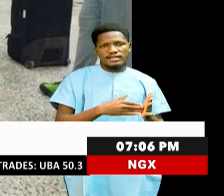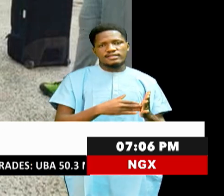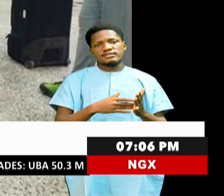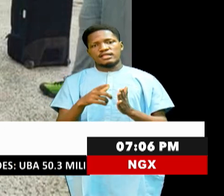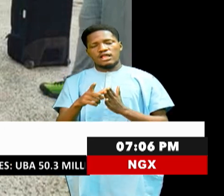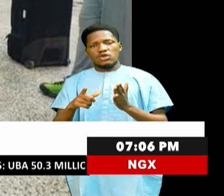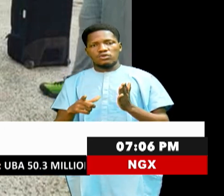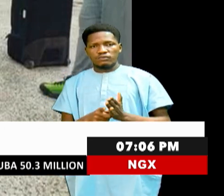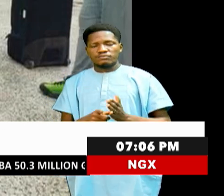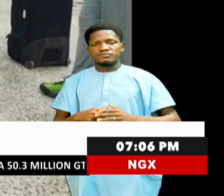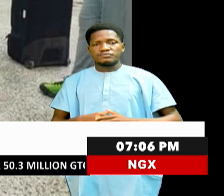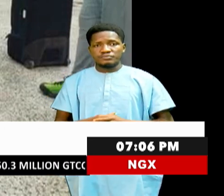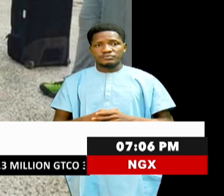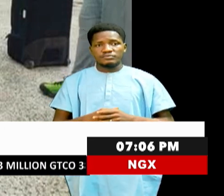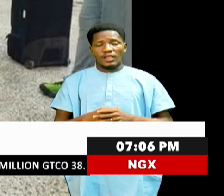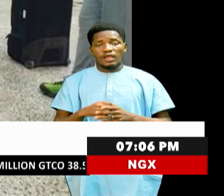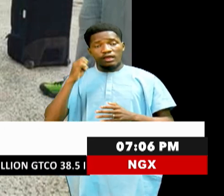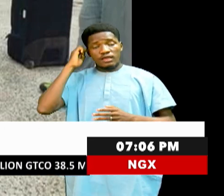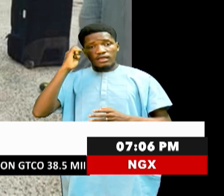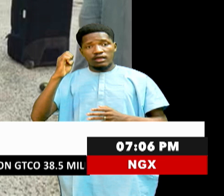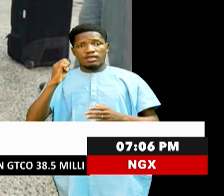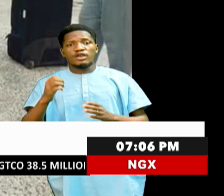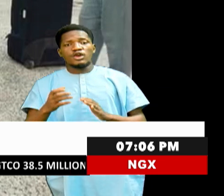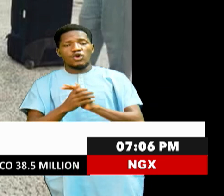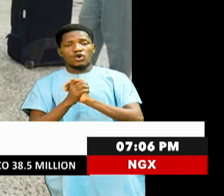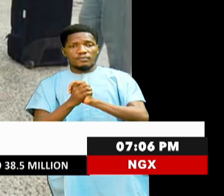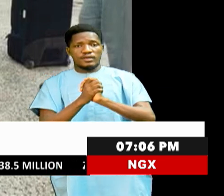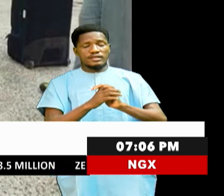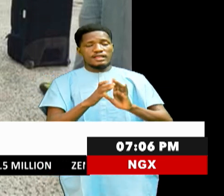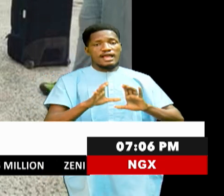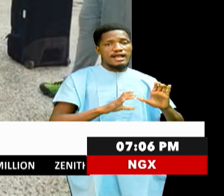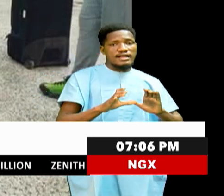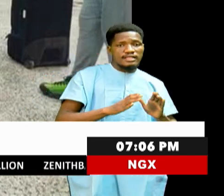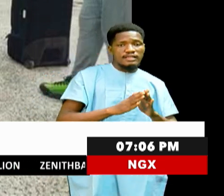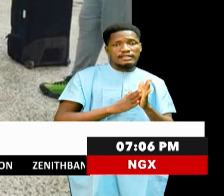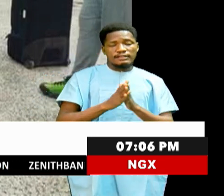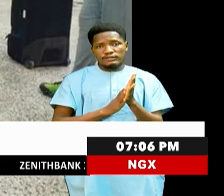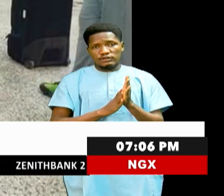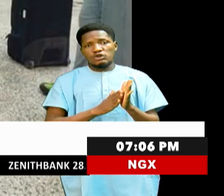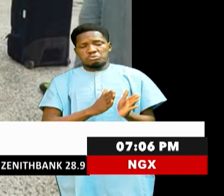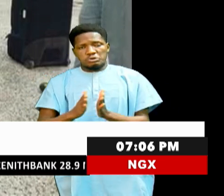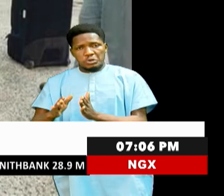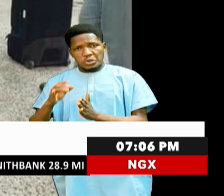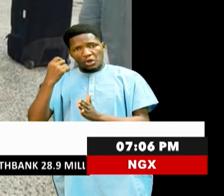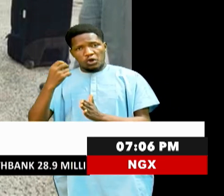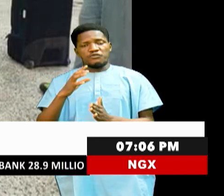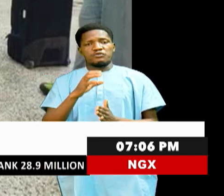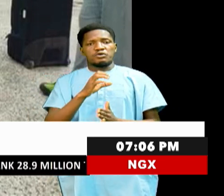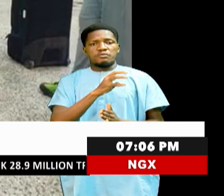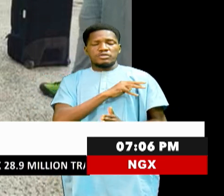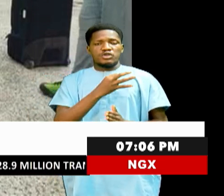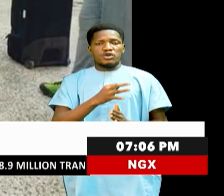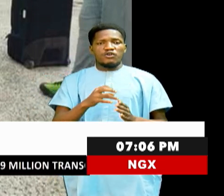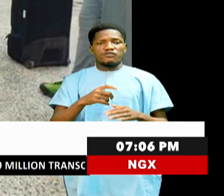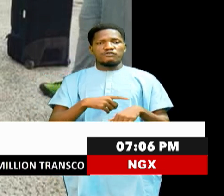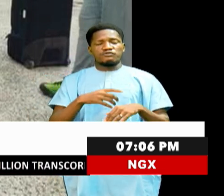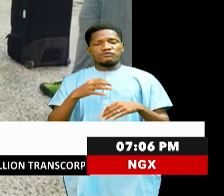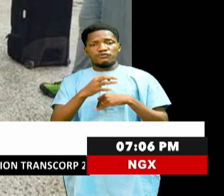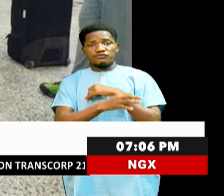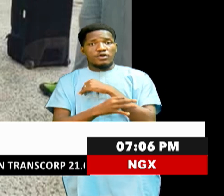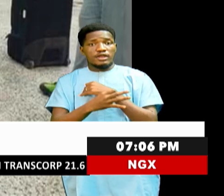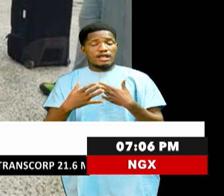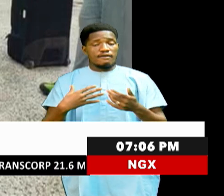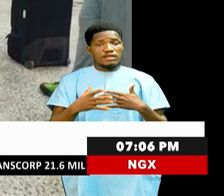president commends the proactive coordination between the Ministry of Foreign Affairs and the Ministry of Sports Development in addressing